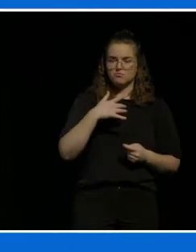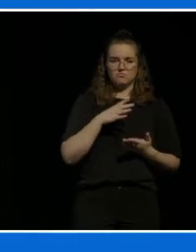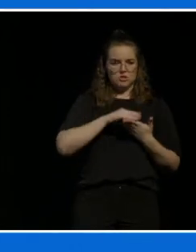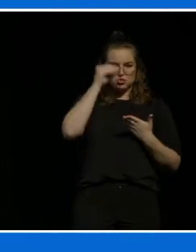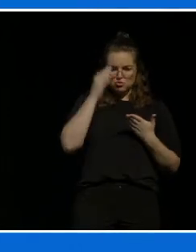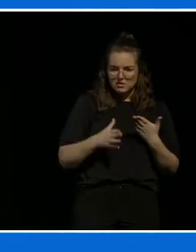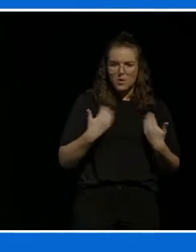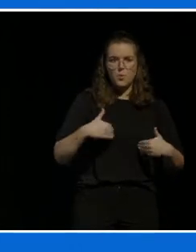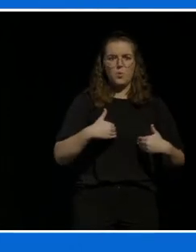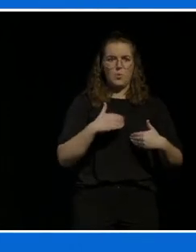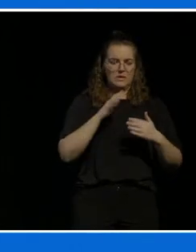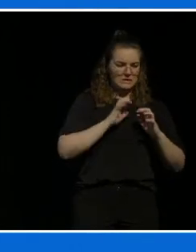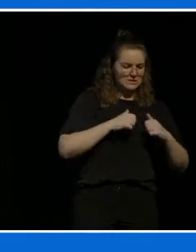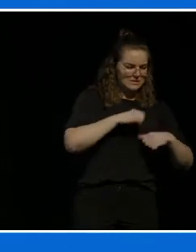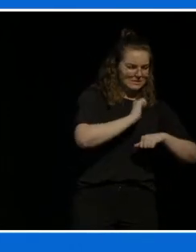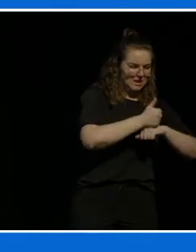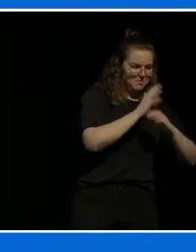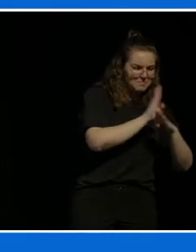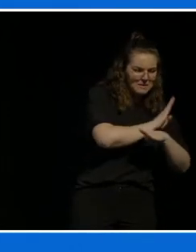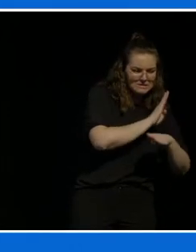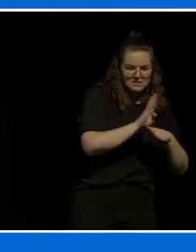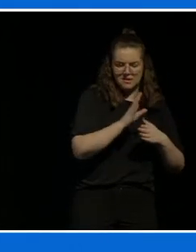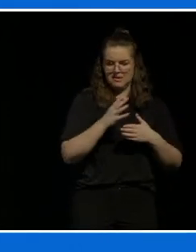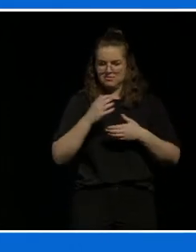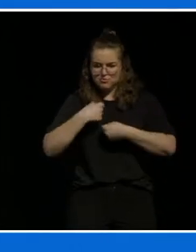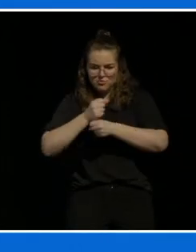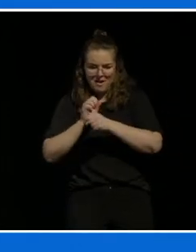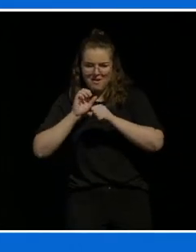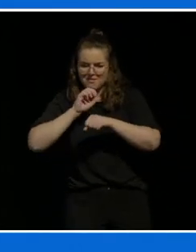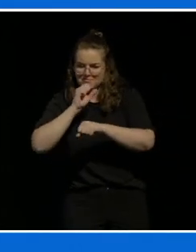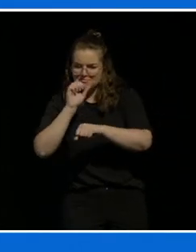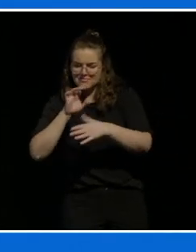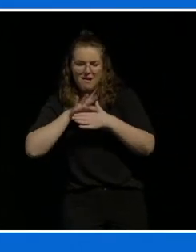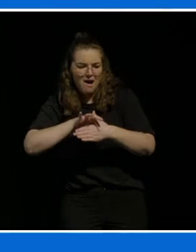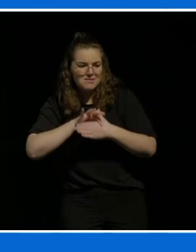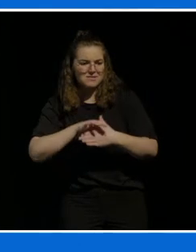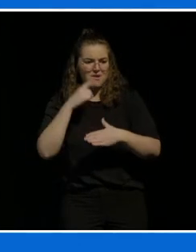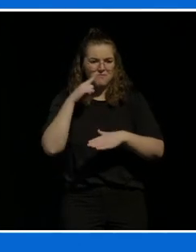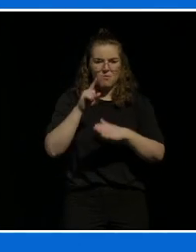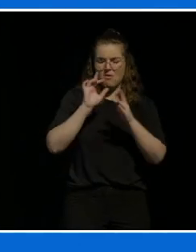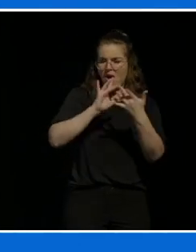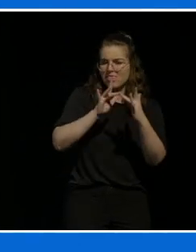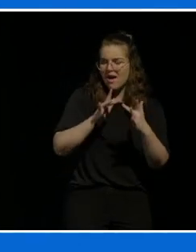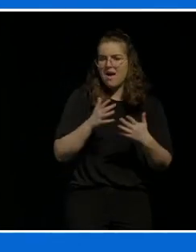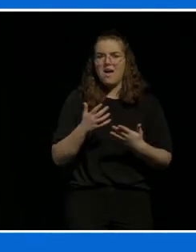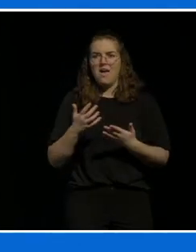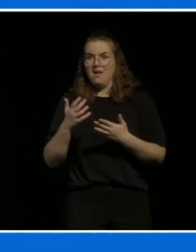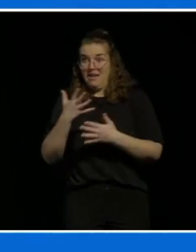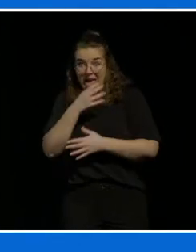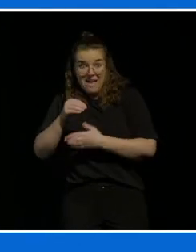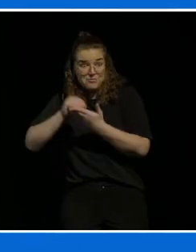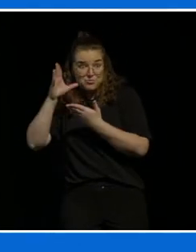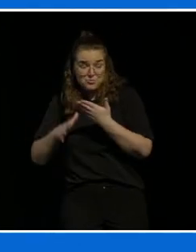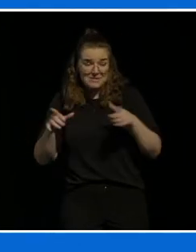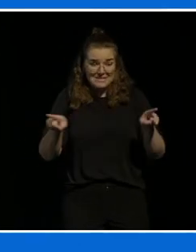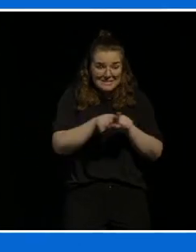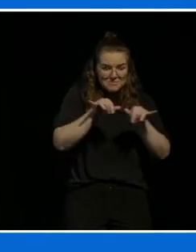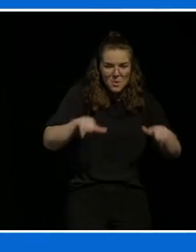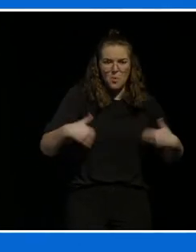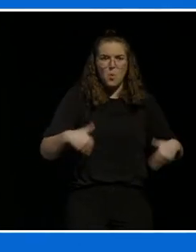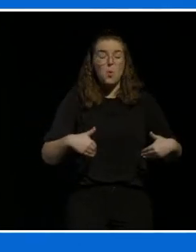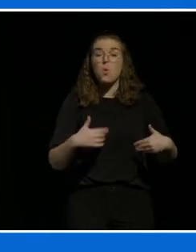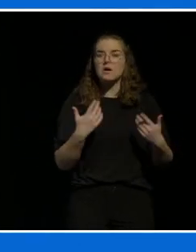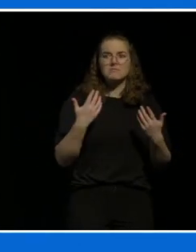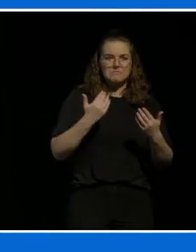create content on top of everything else that you have on your plate. So what I did is I found a professor that would vouch for me and give me a small grant